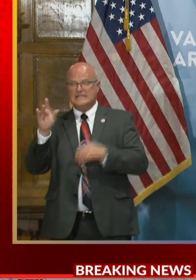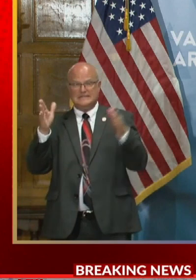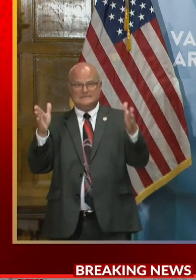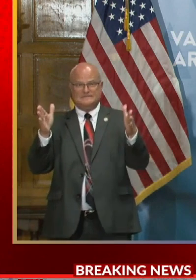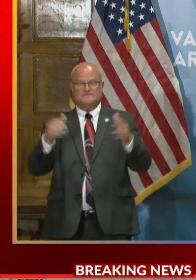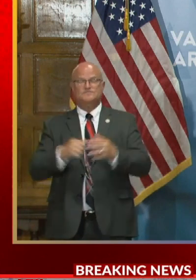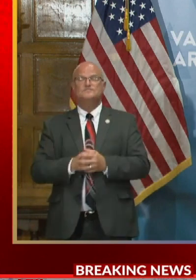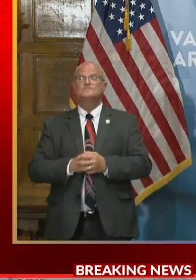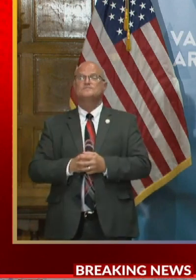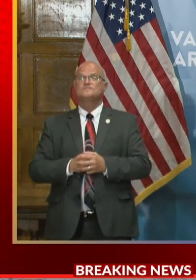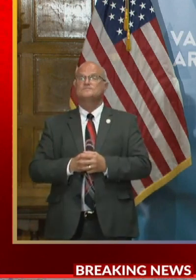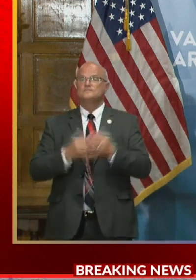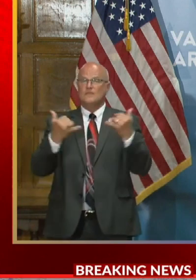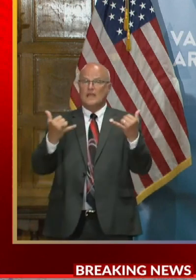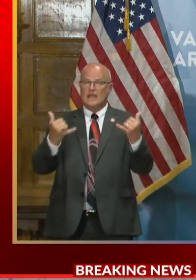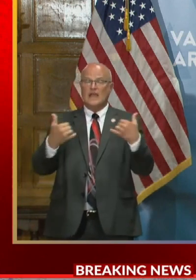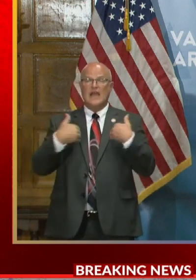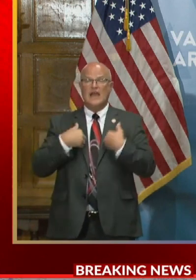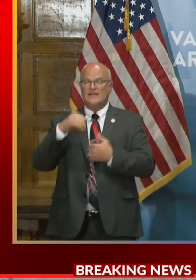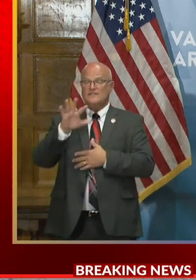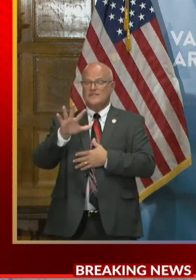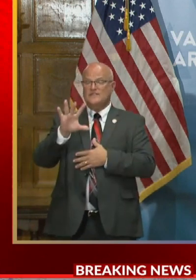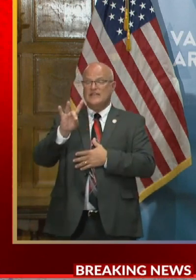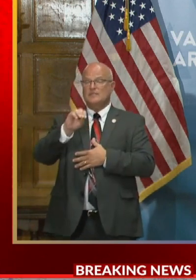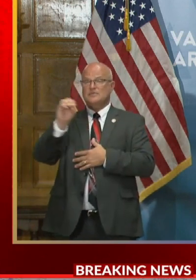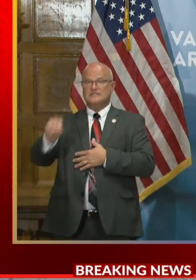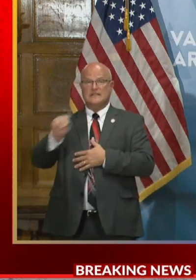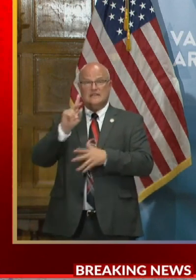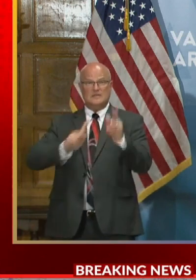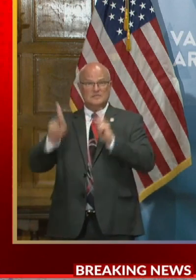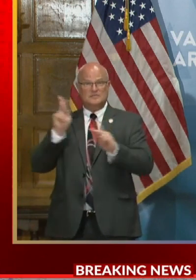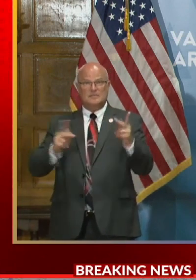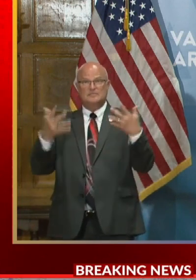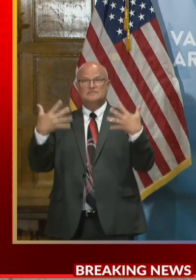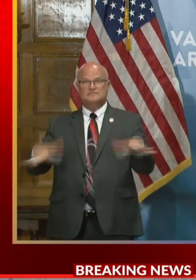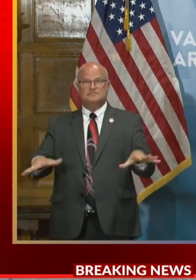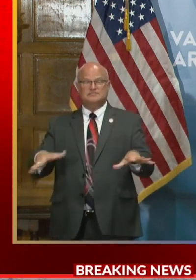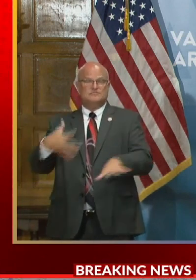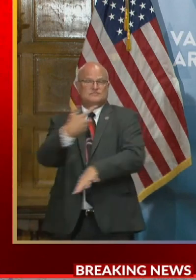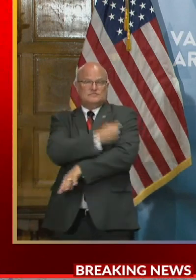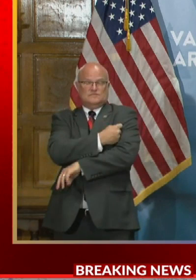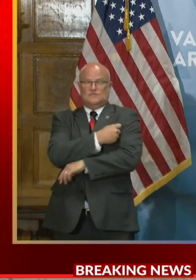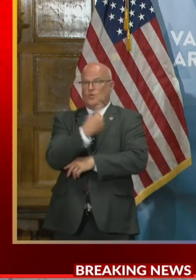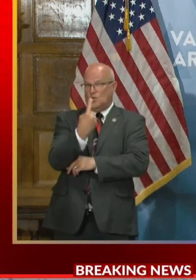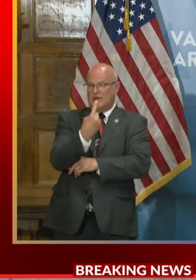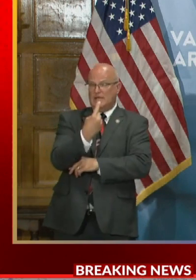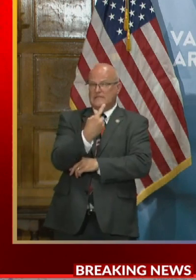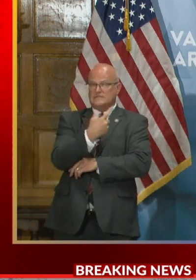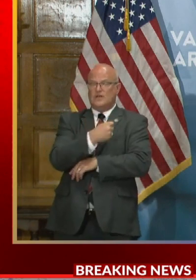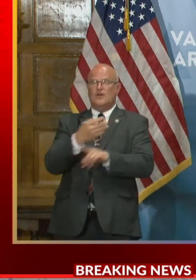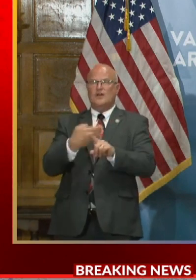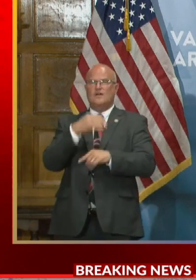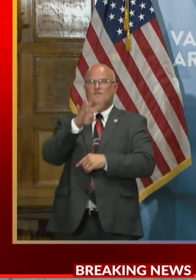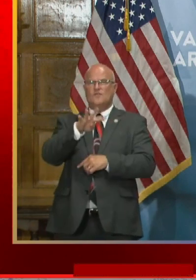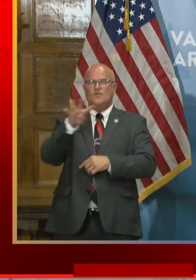So at this time, we have 58% of that population has received a single dose, and